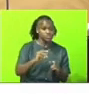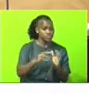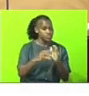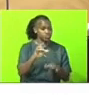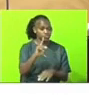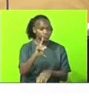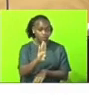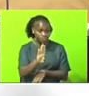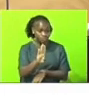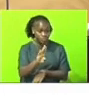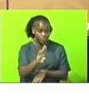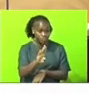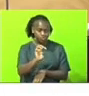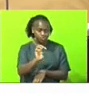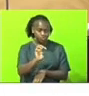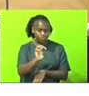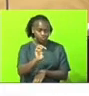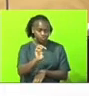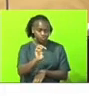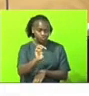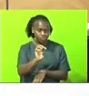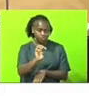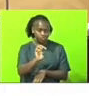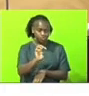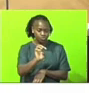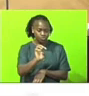to member of parliament